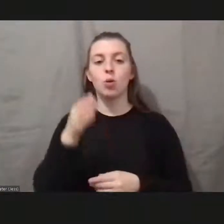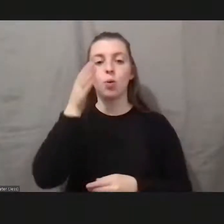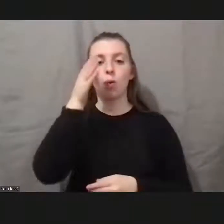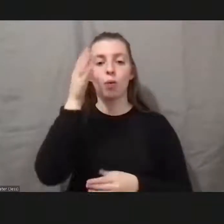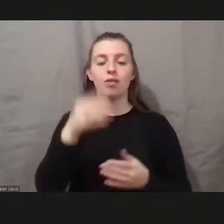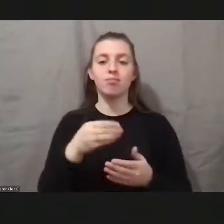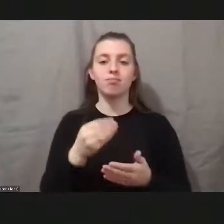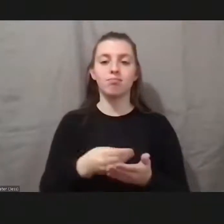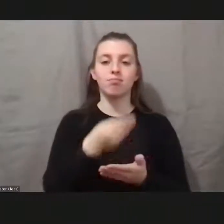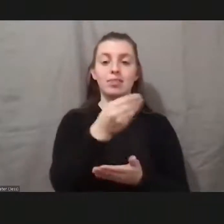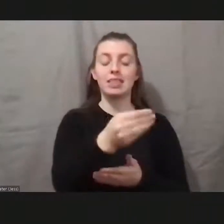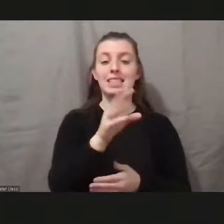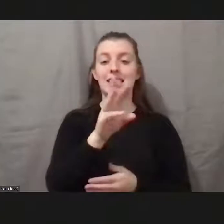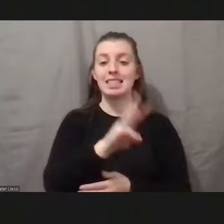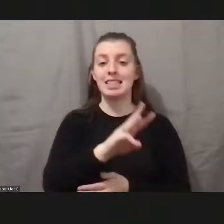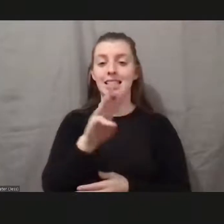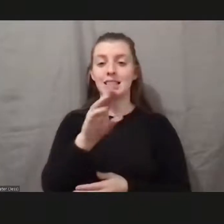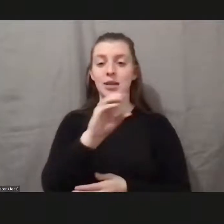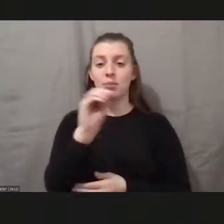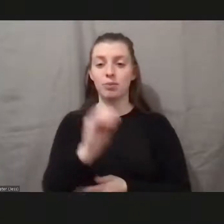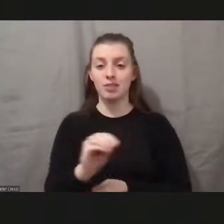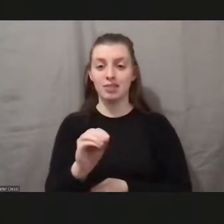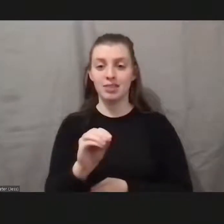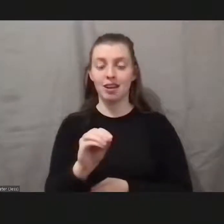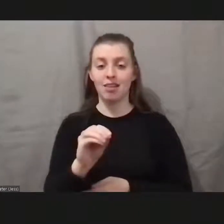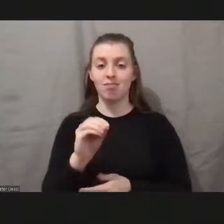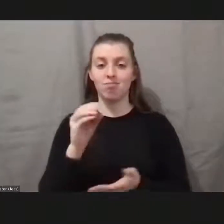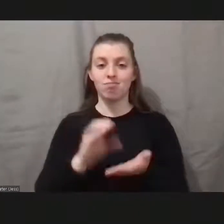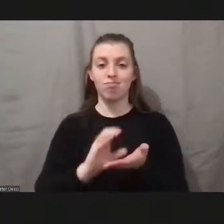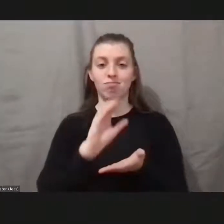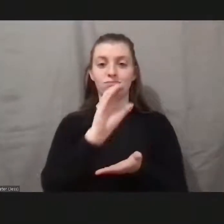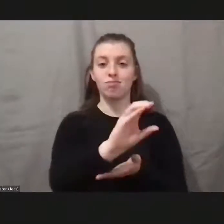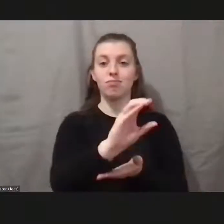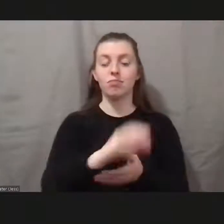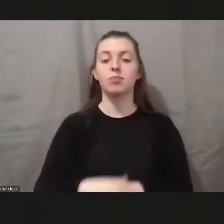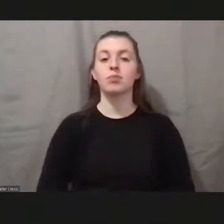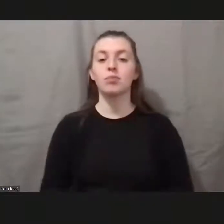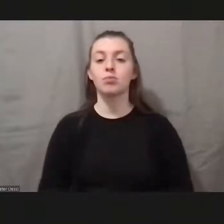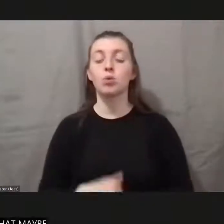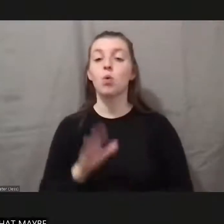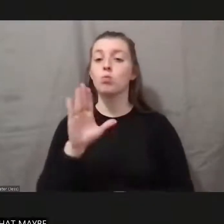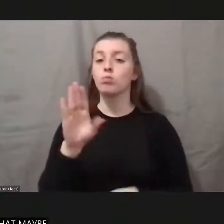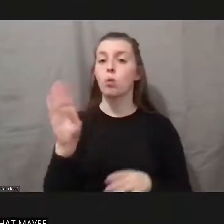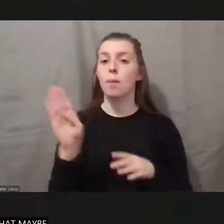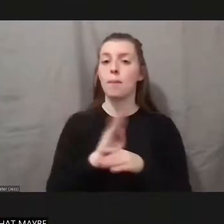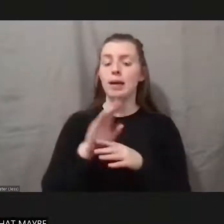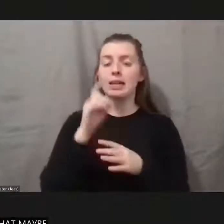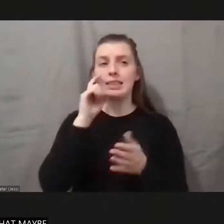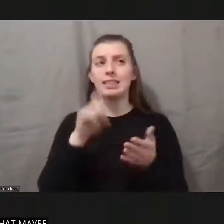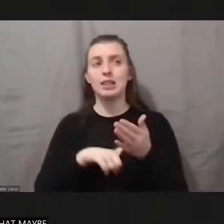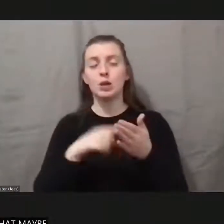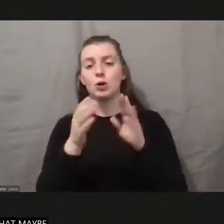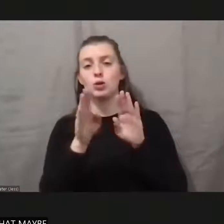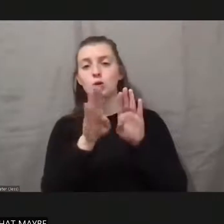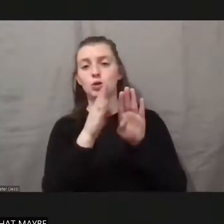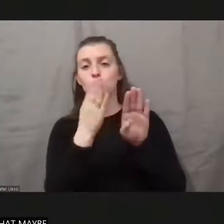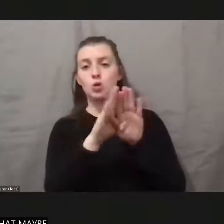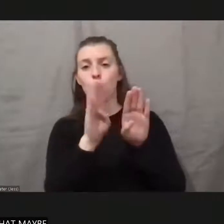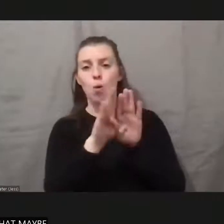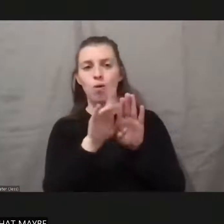a business and you realize that maybe you need to have a new door put in with